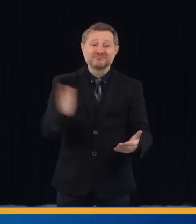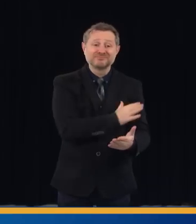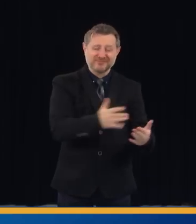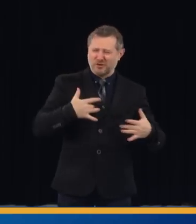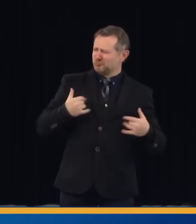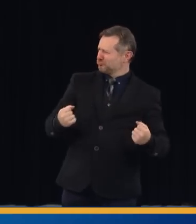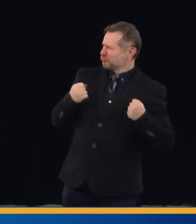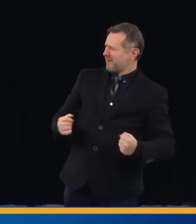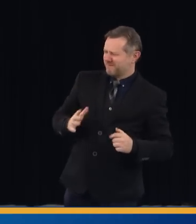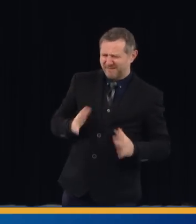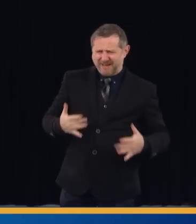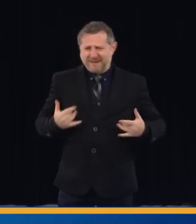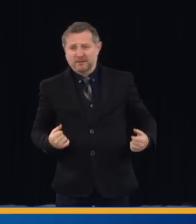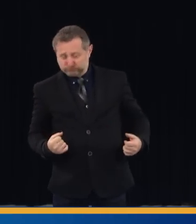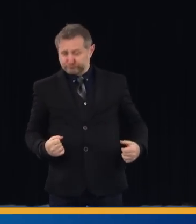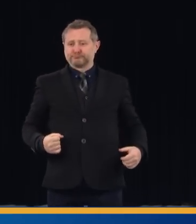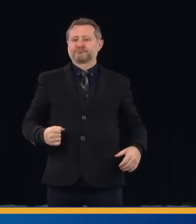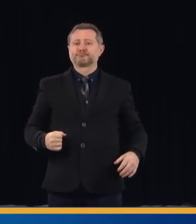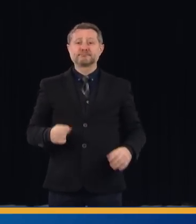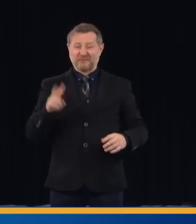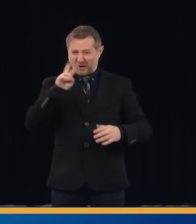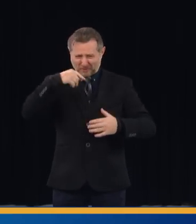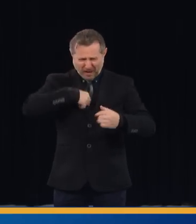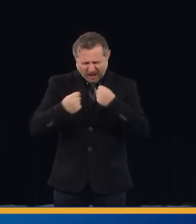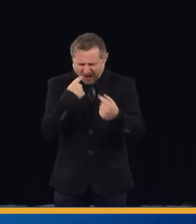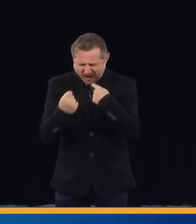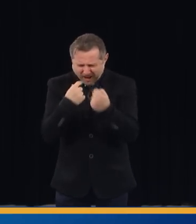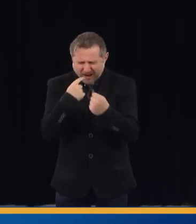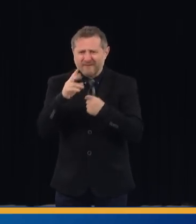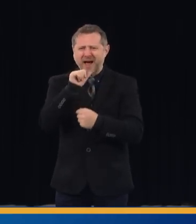of vitamin pills, people who go to the gym a lot.